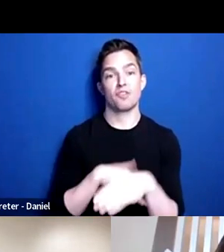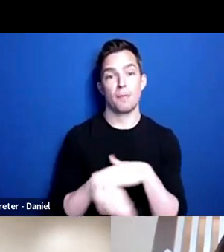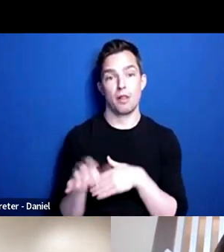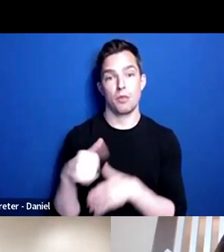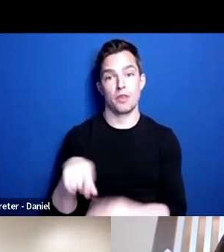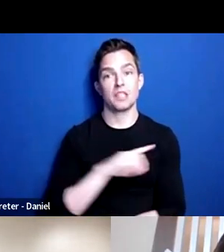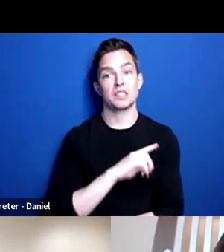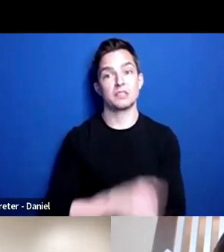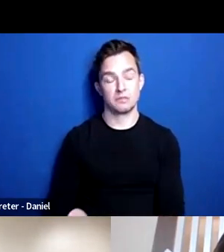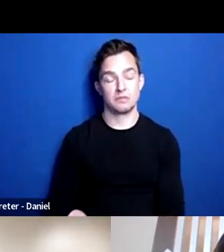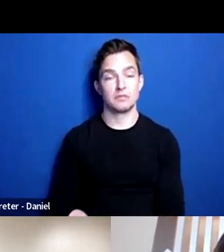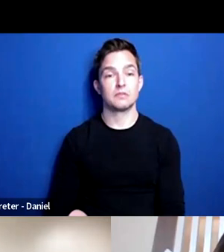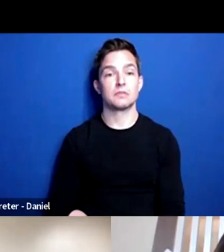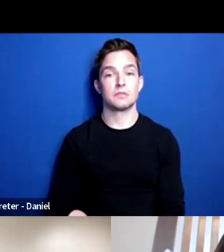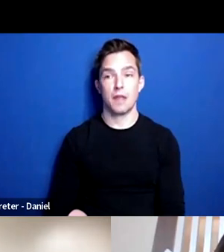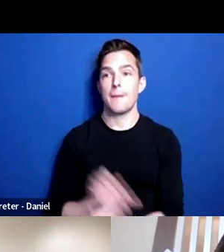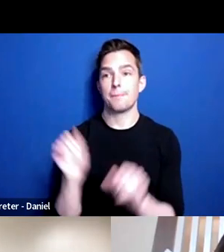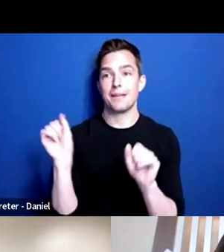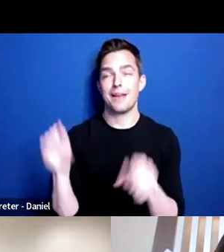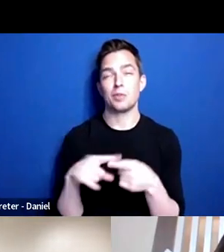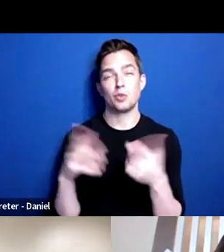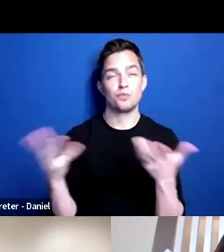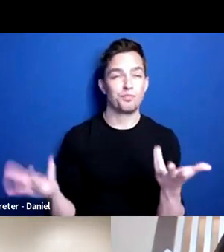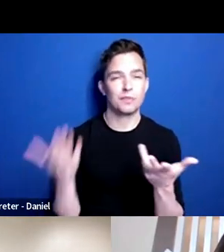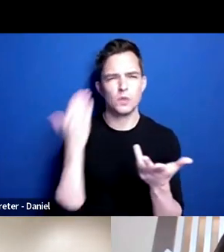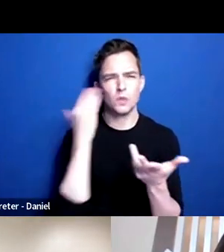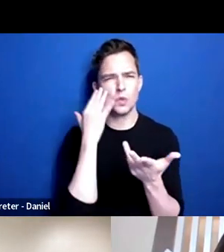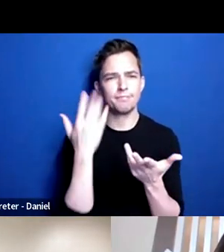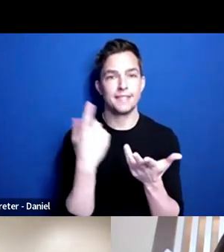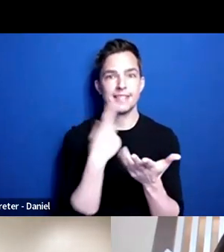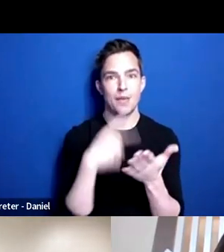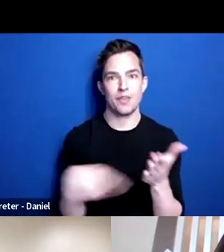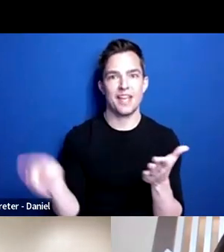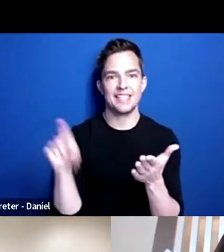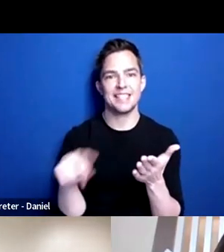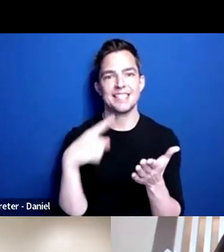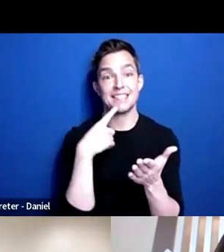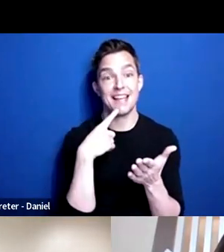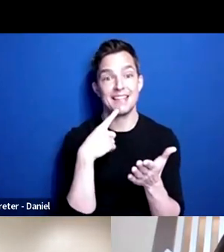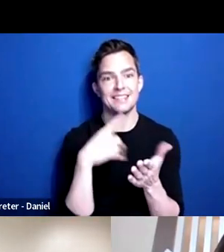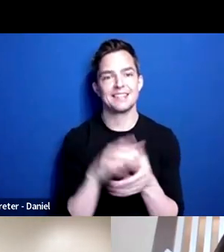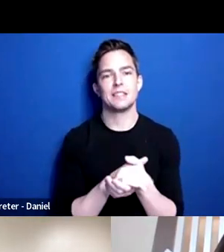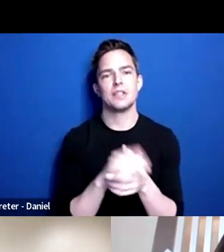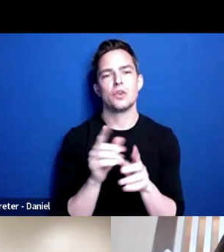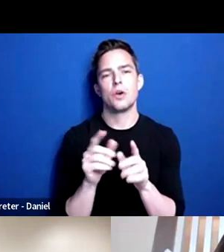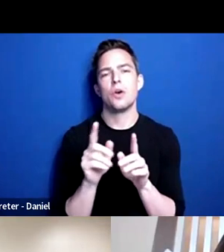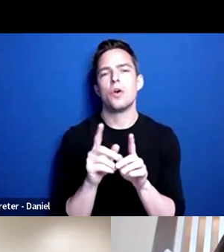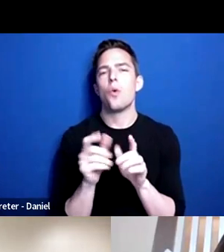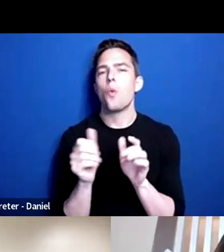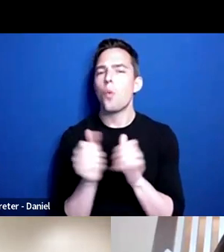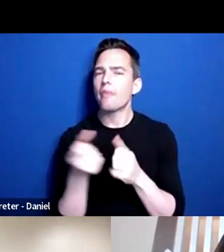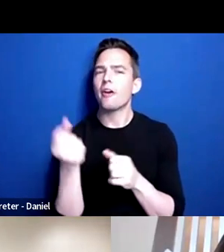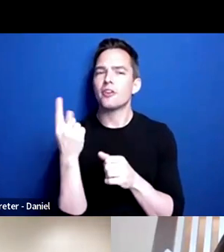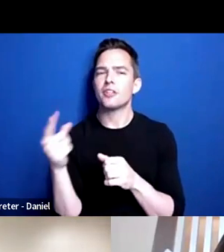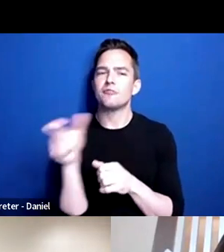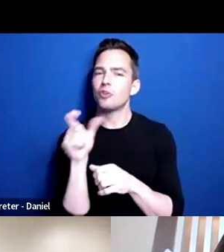us, being able to, say what they needed to say, but with the understanding that, you're not going to